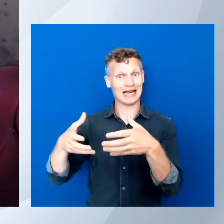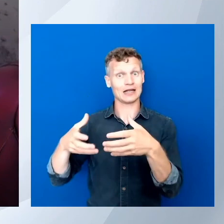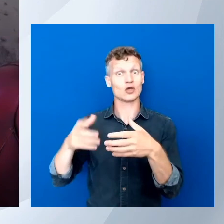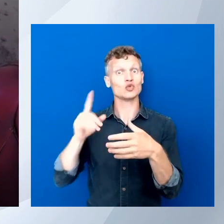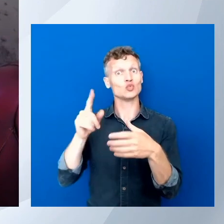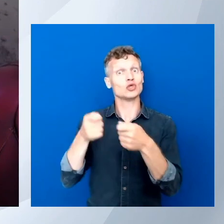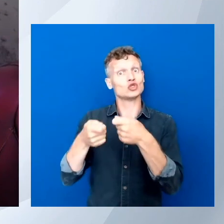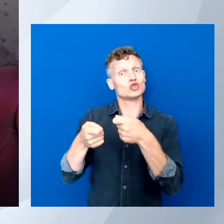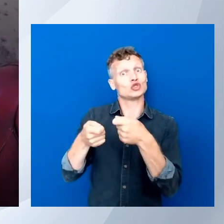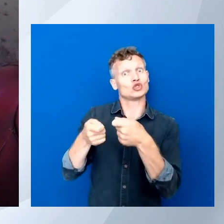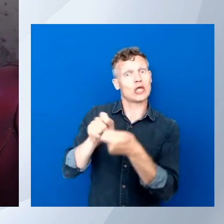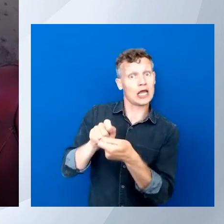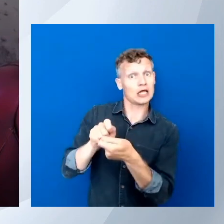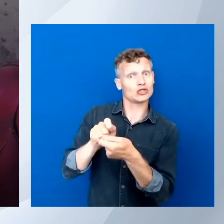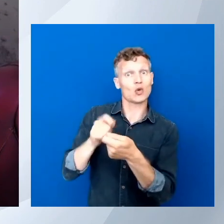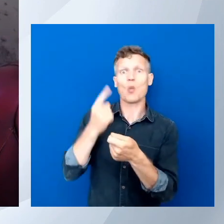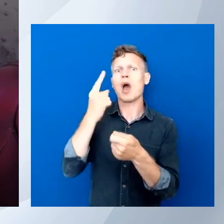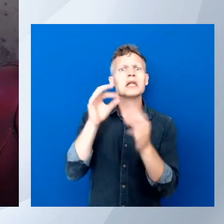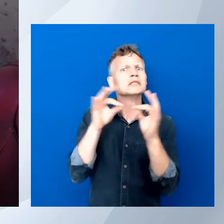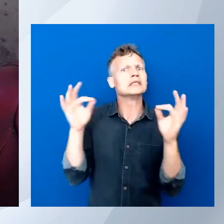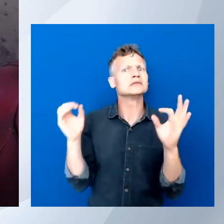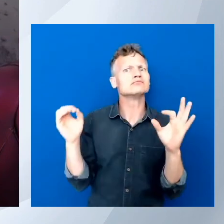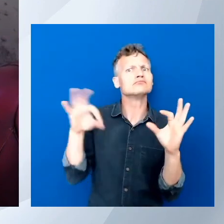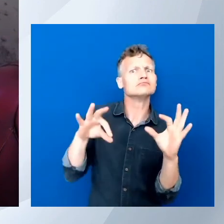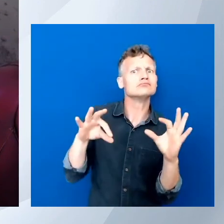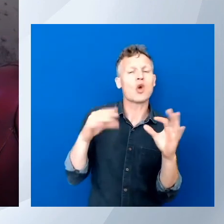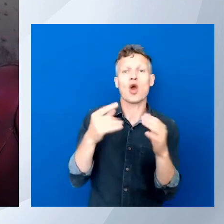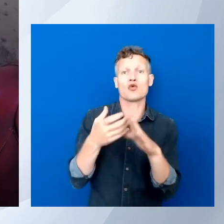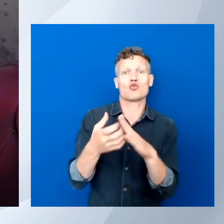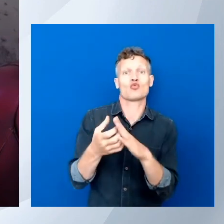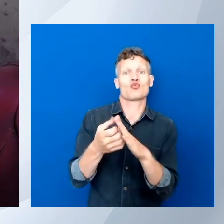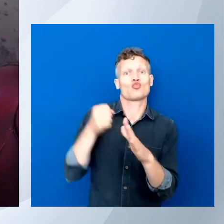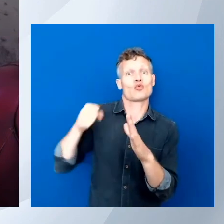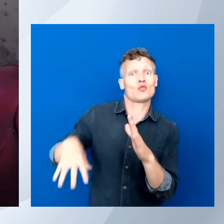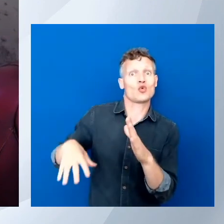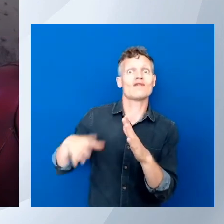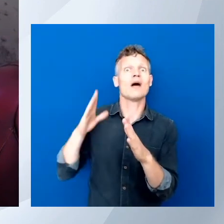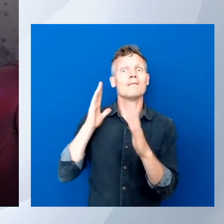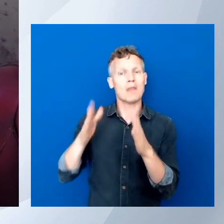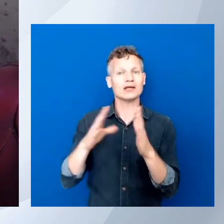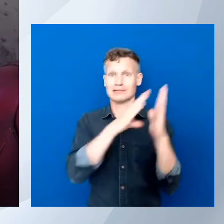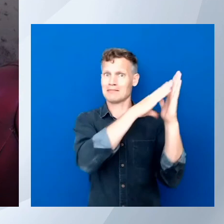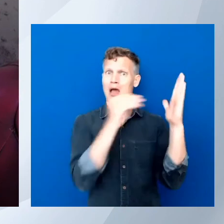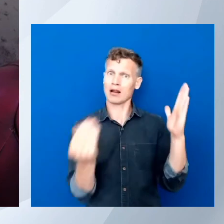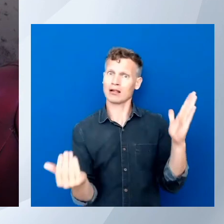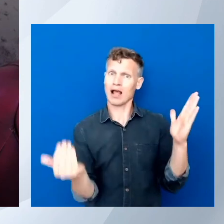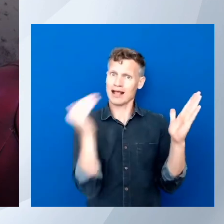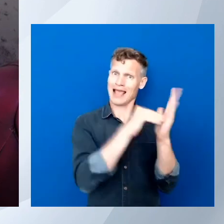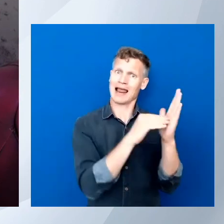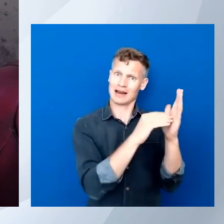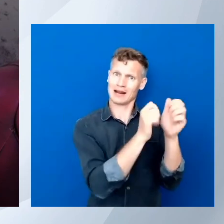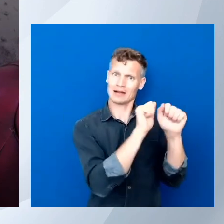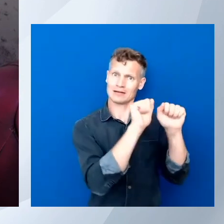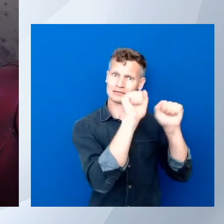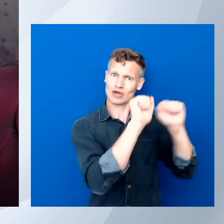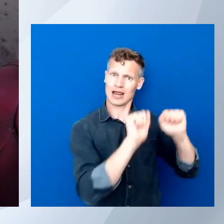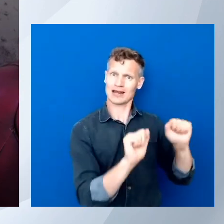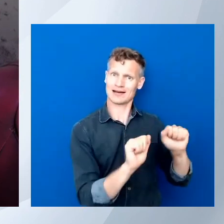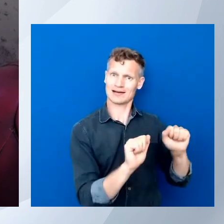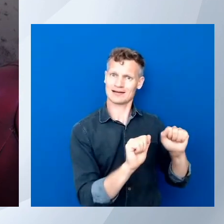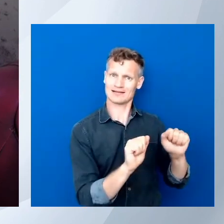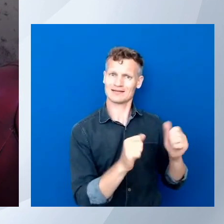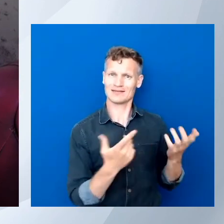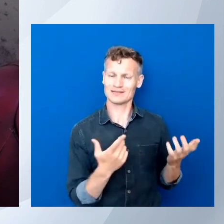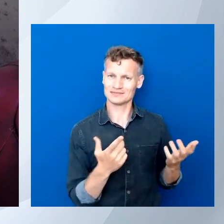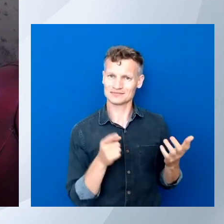you remove them, you have to retrain the model. And things will be different. So you want to track data to model to actually deployment to